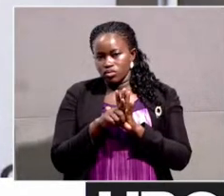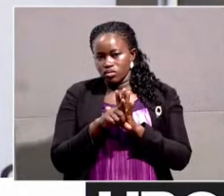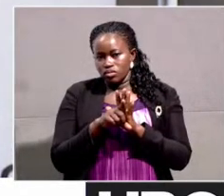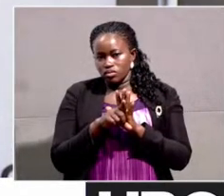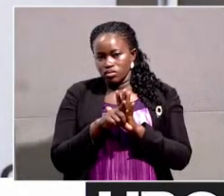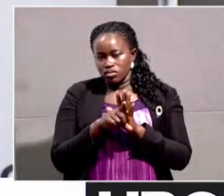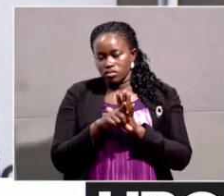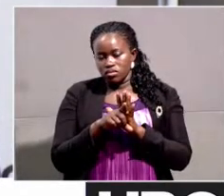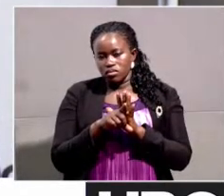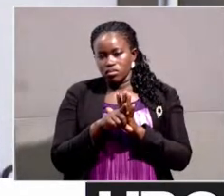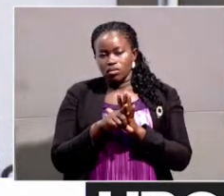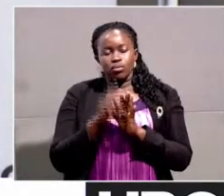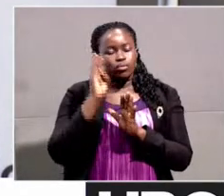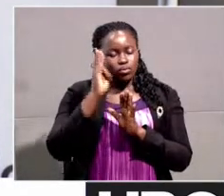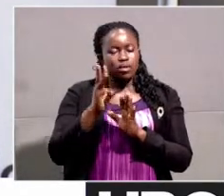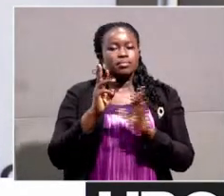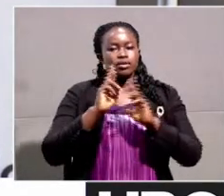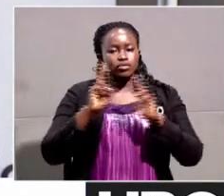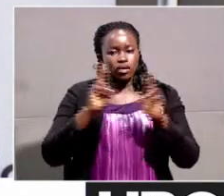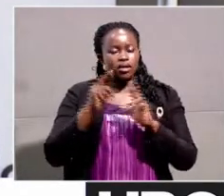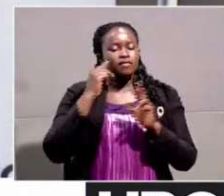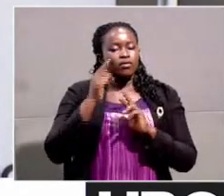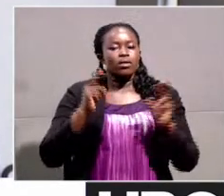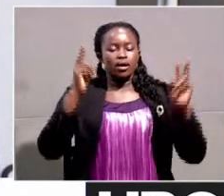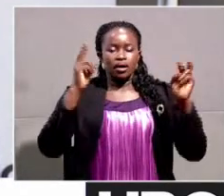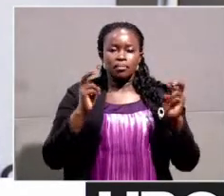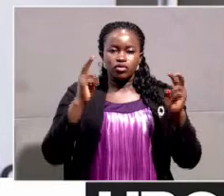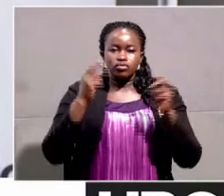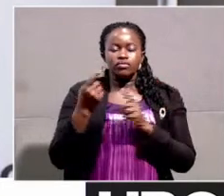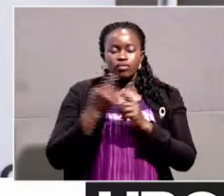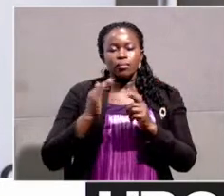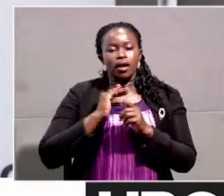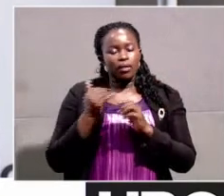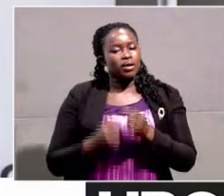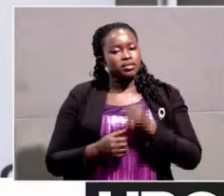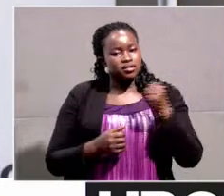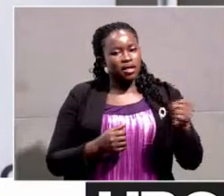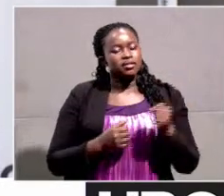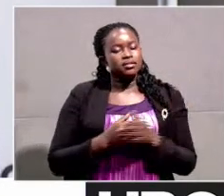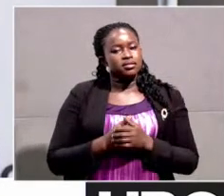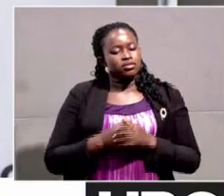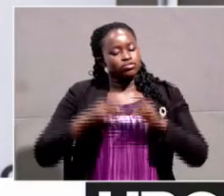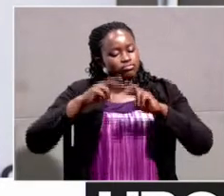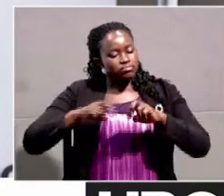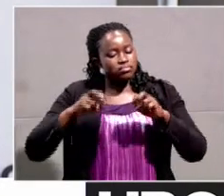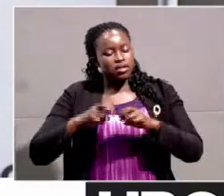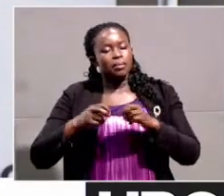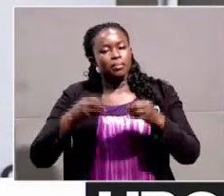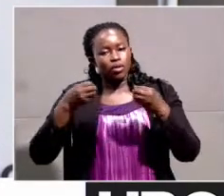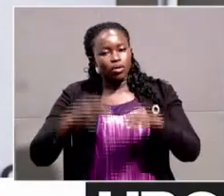ready for a motion from our side to inquire into the loss of public land